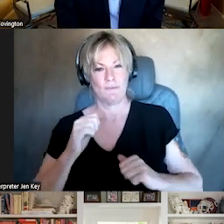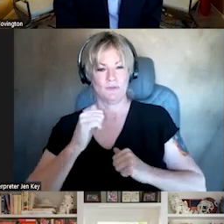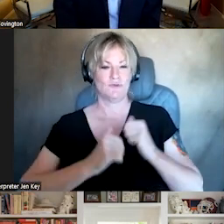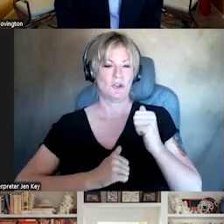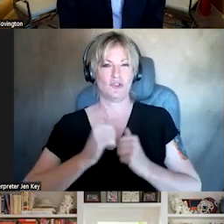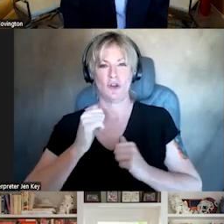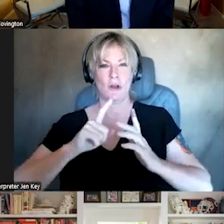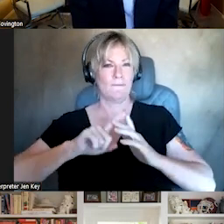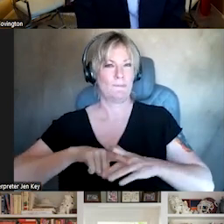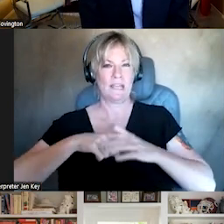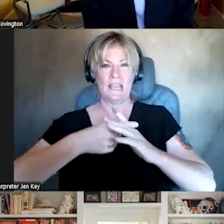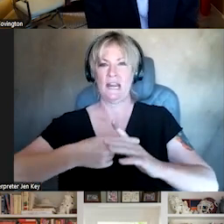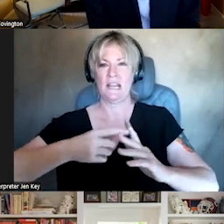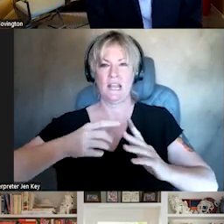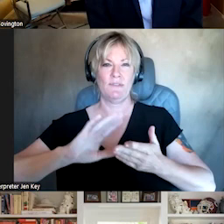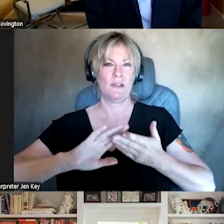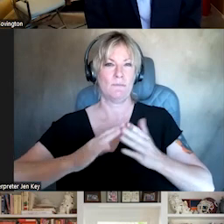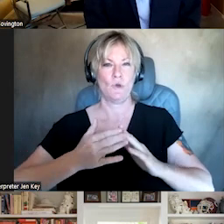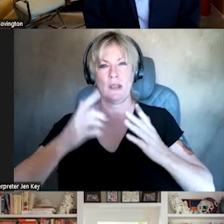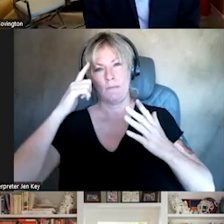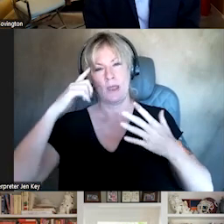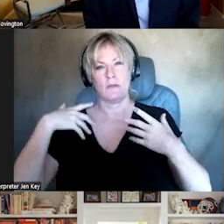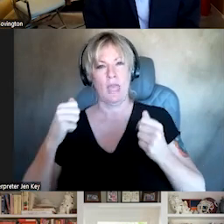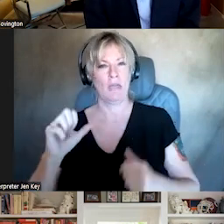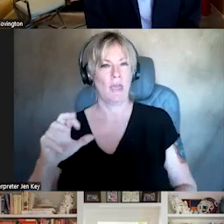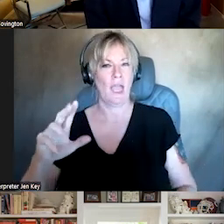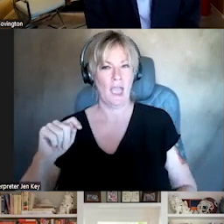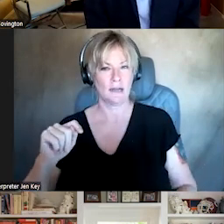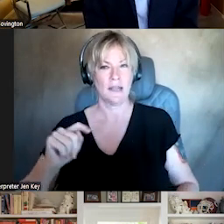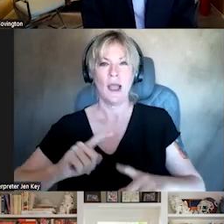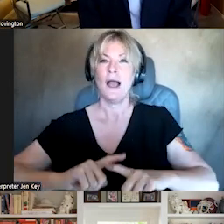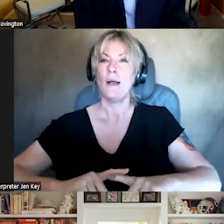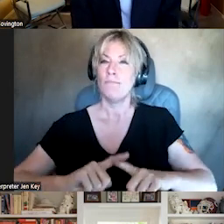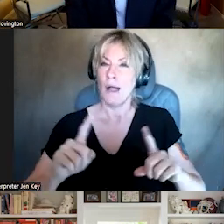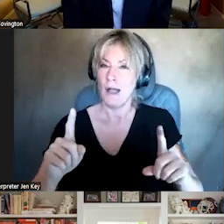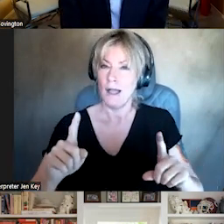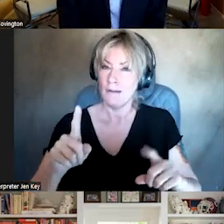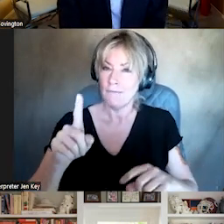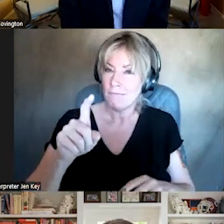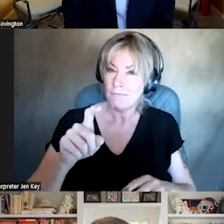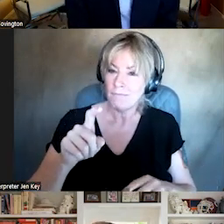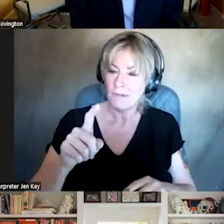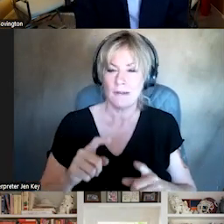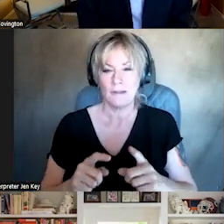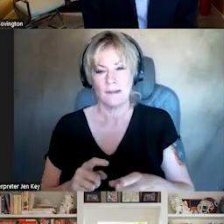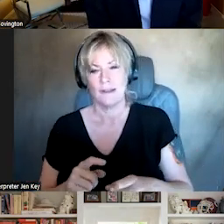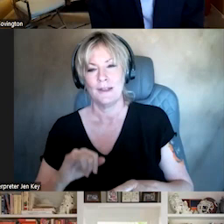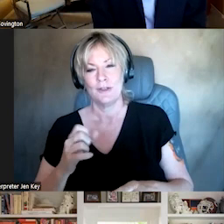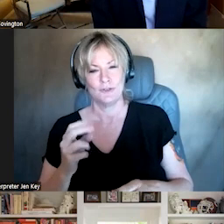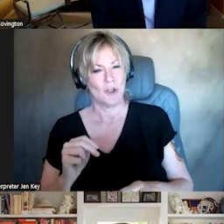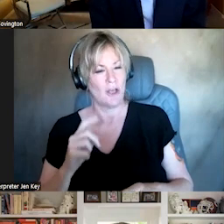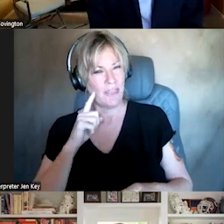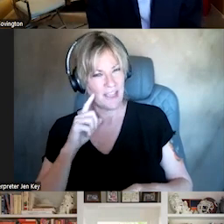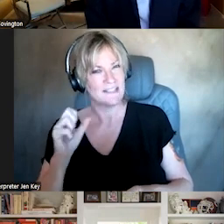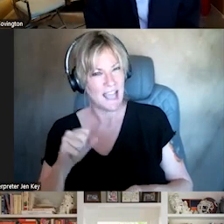the beginning of the Community Mental Health Act. But was it or was it not, John? John's thinking it was, and